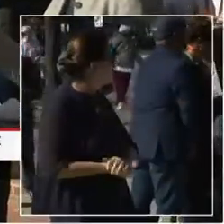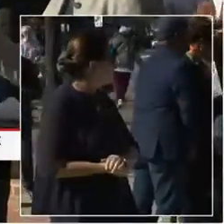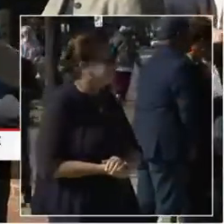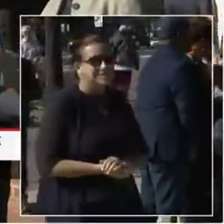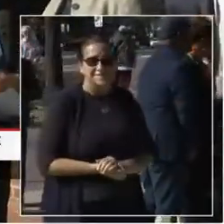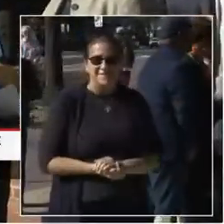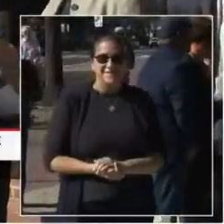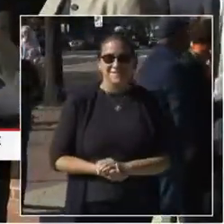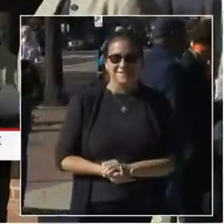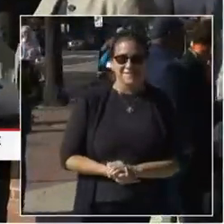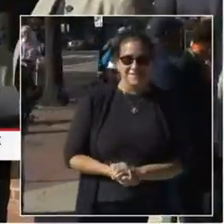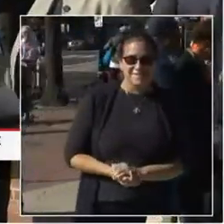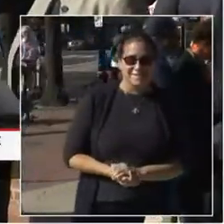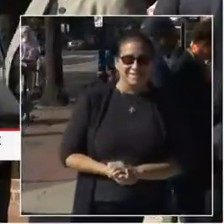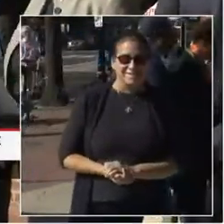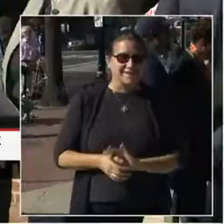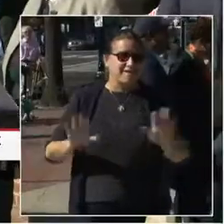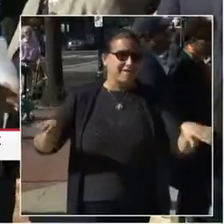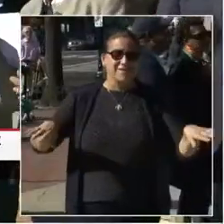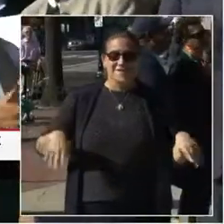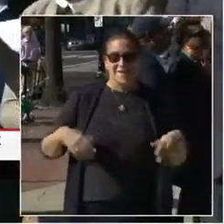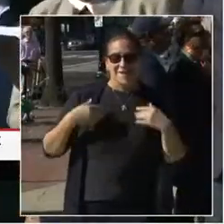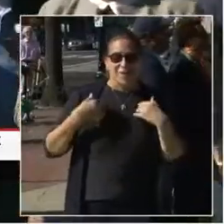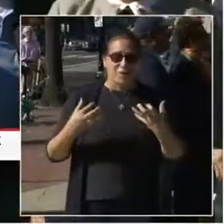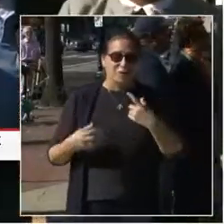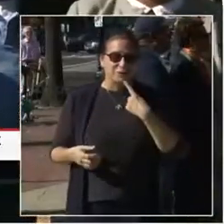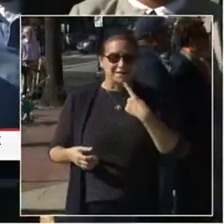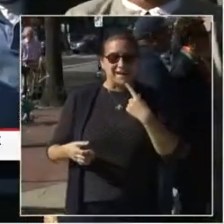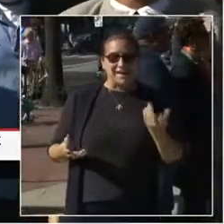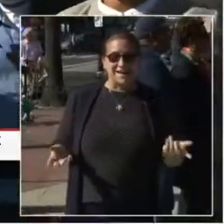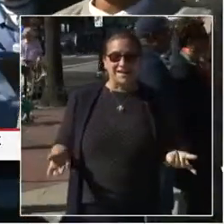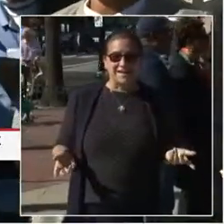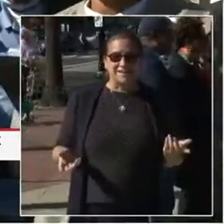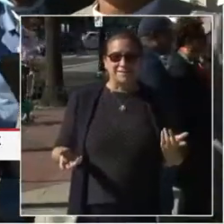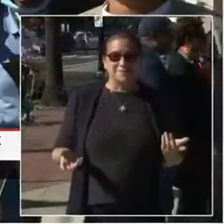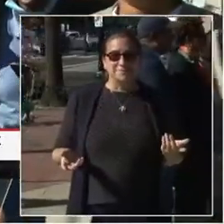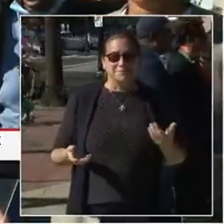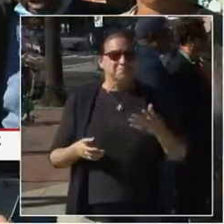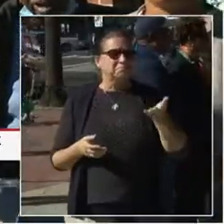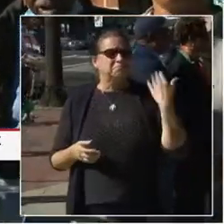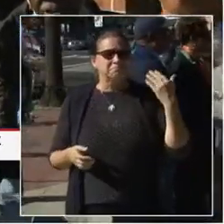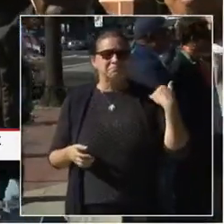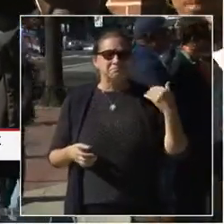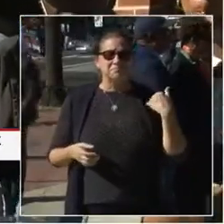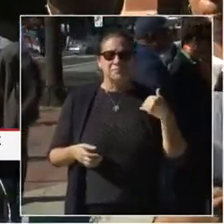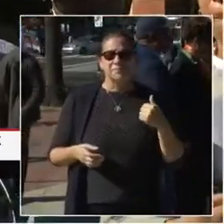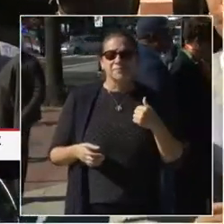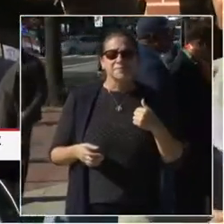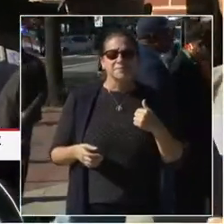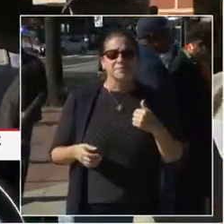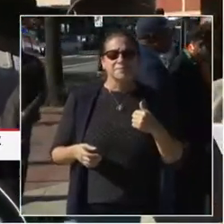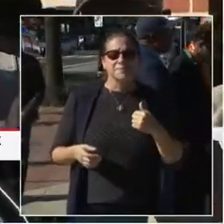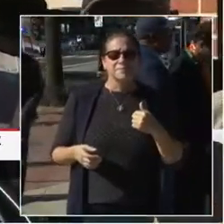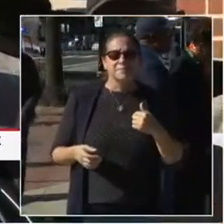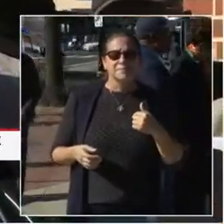I just wanted to say that the other day, one of my employees asked me